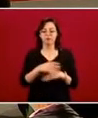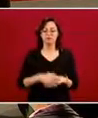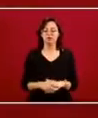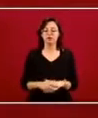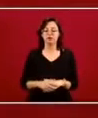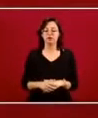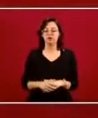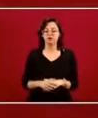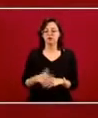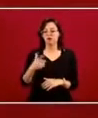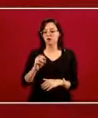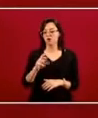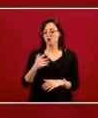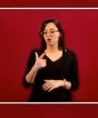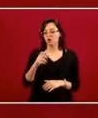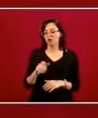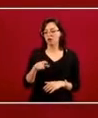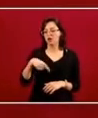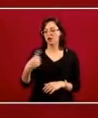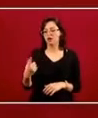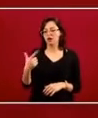National Commission Against Addiction.